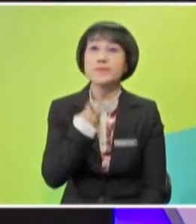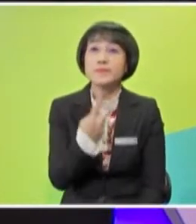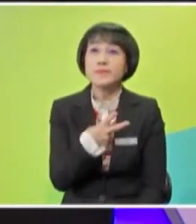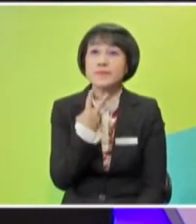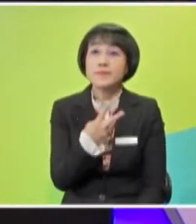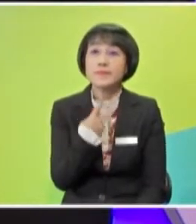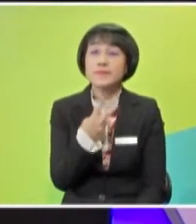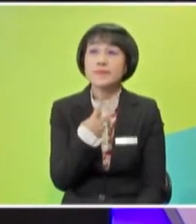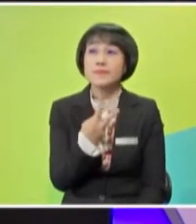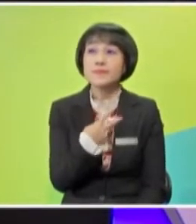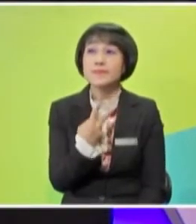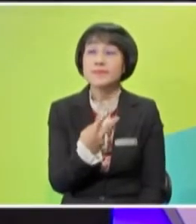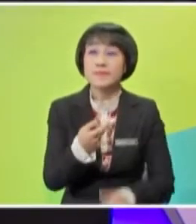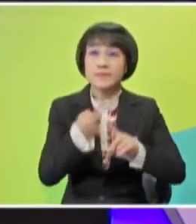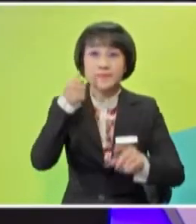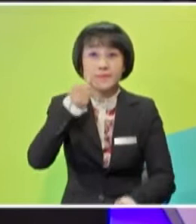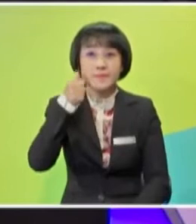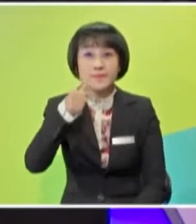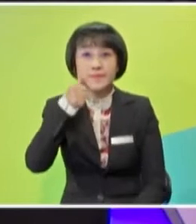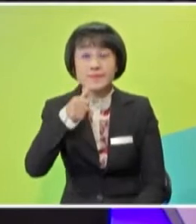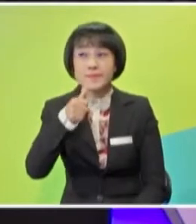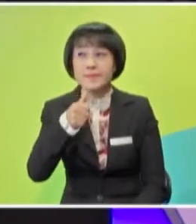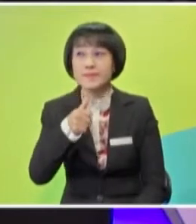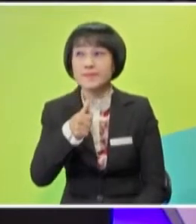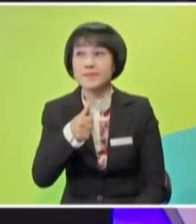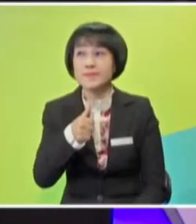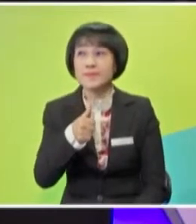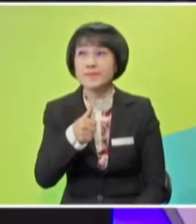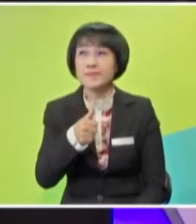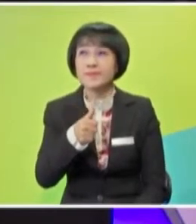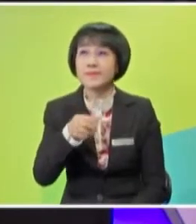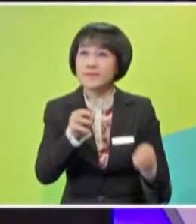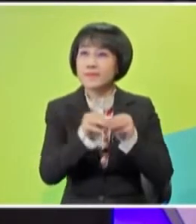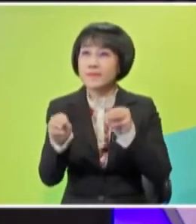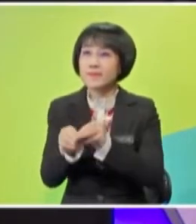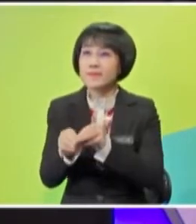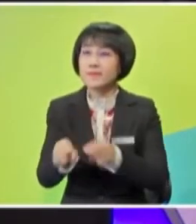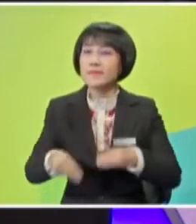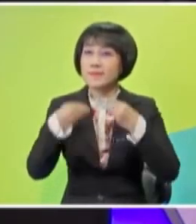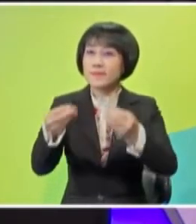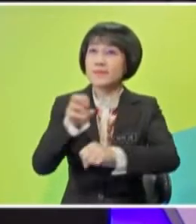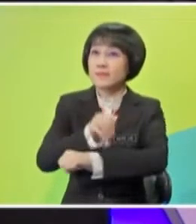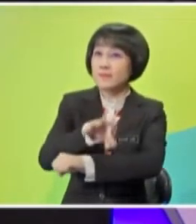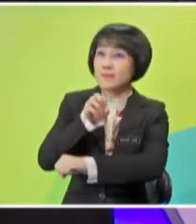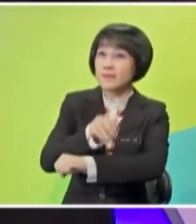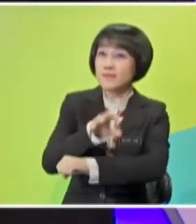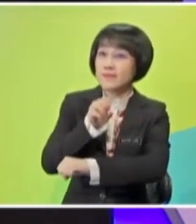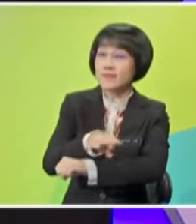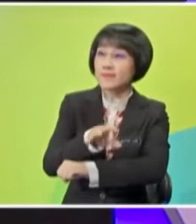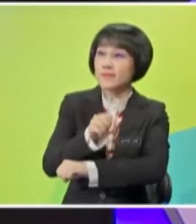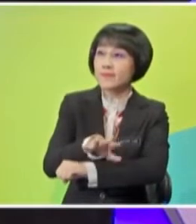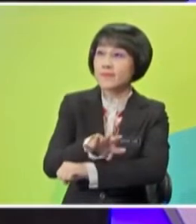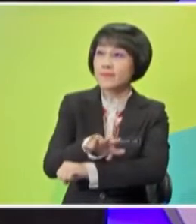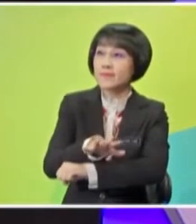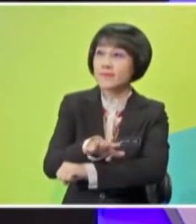a lady. Yeah. I think it was like giving an advice. An advice. For advice. So I Okay. think